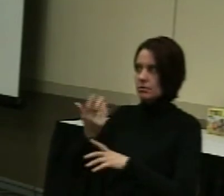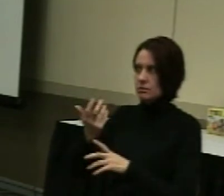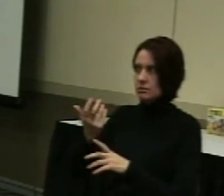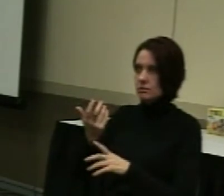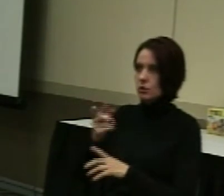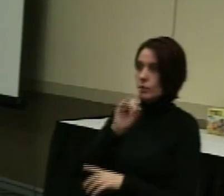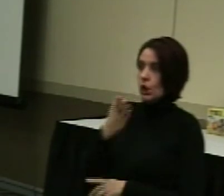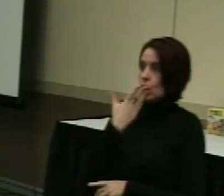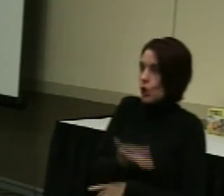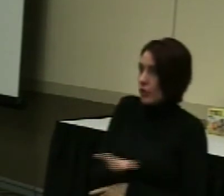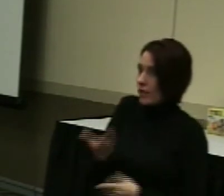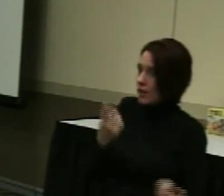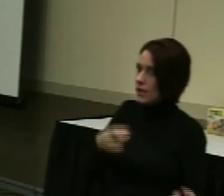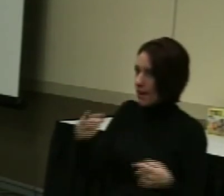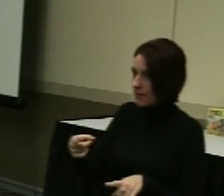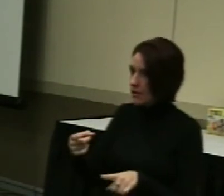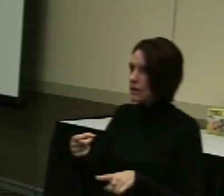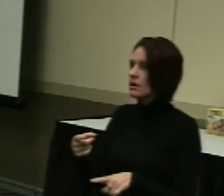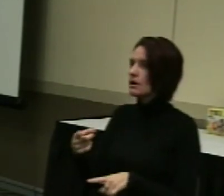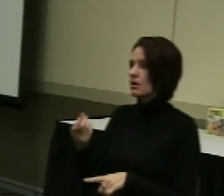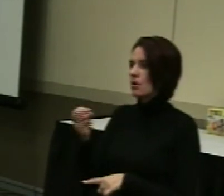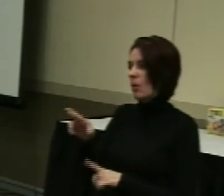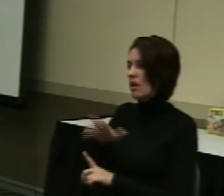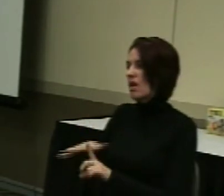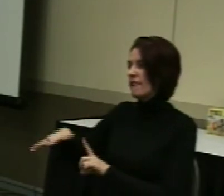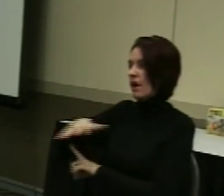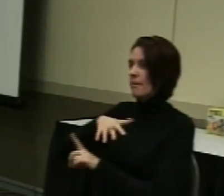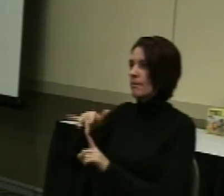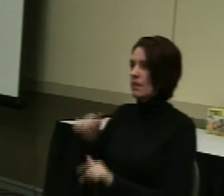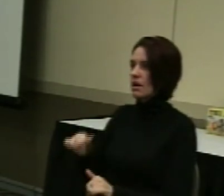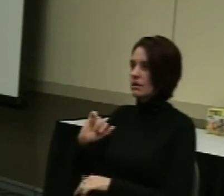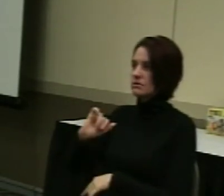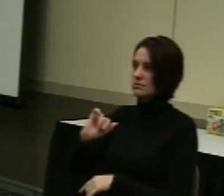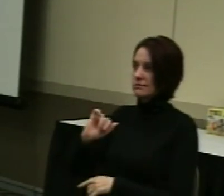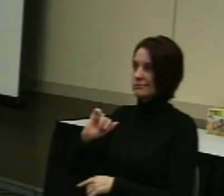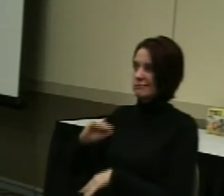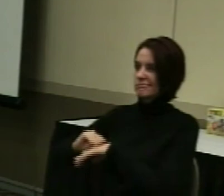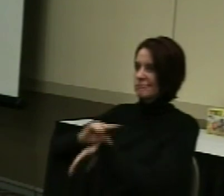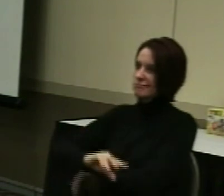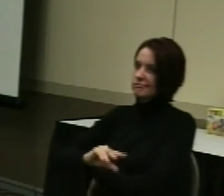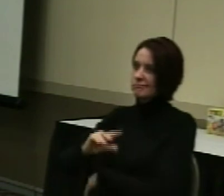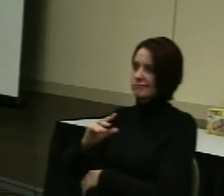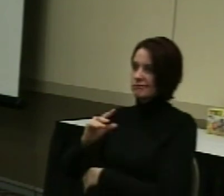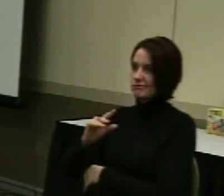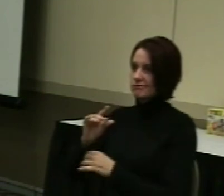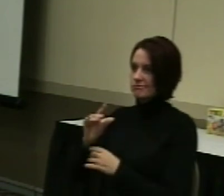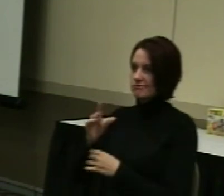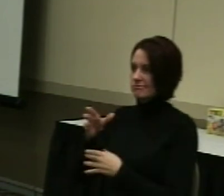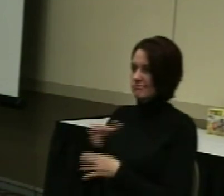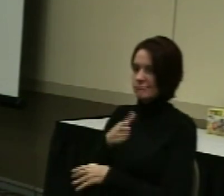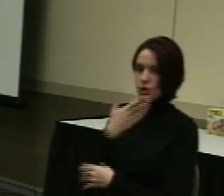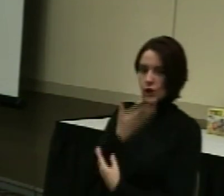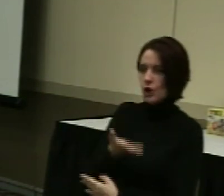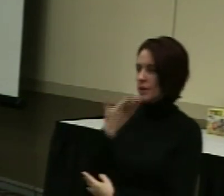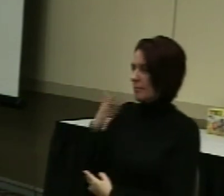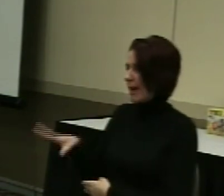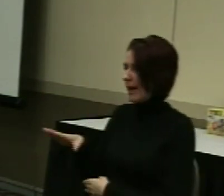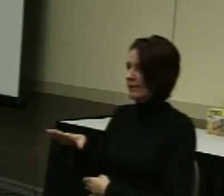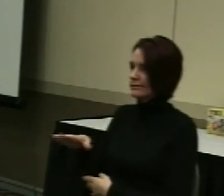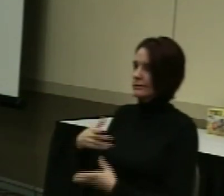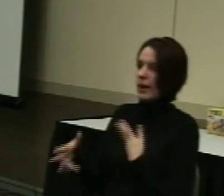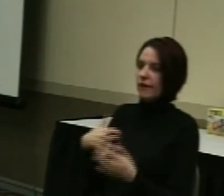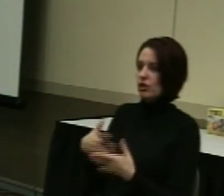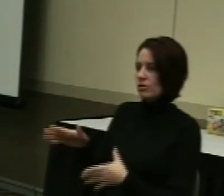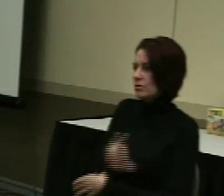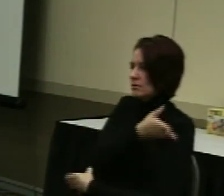for her, and the environment could do all kinds of things all along the continuum of good, bad, and indifferent, couldn't it? And thank